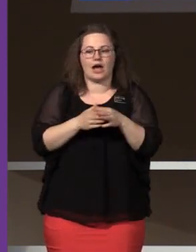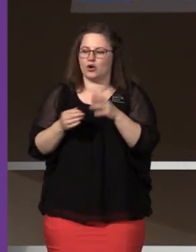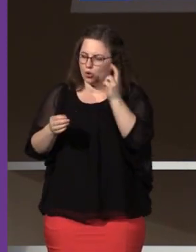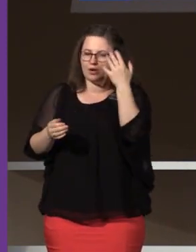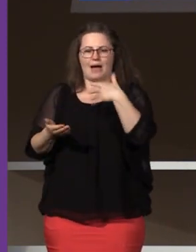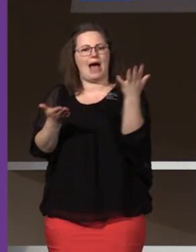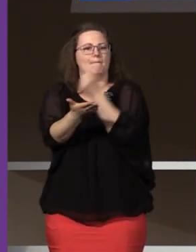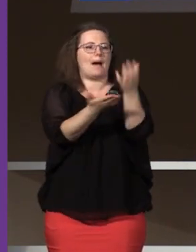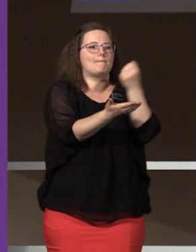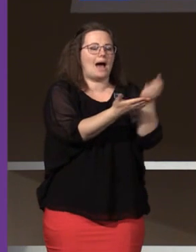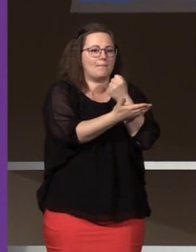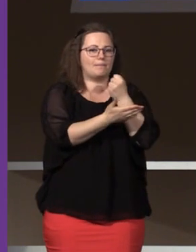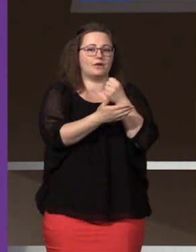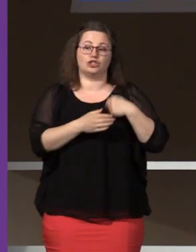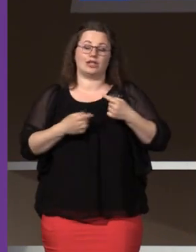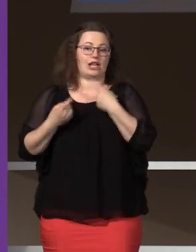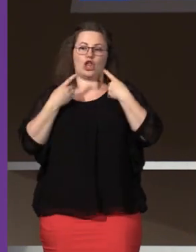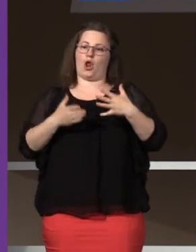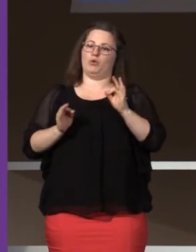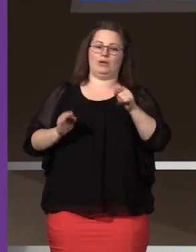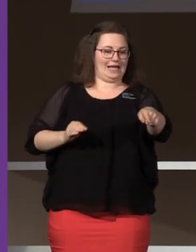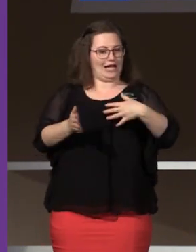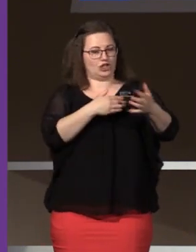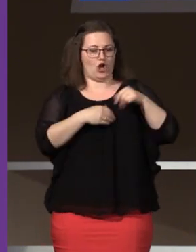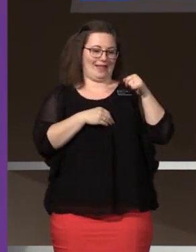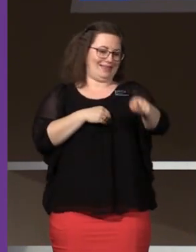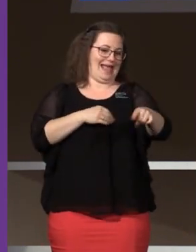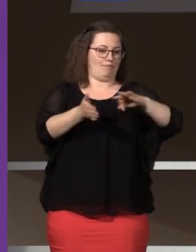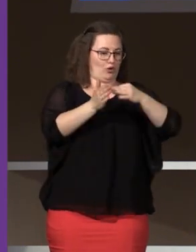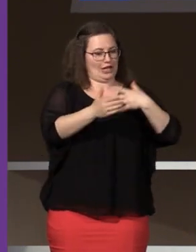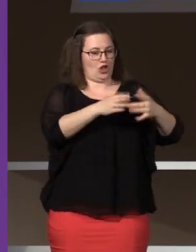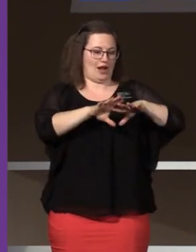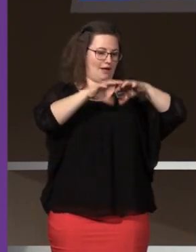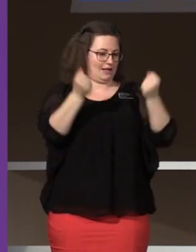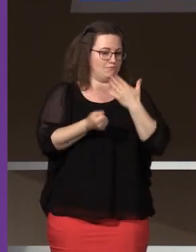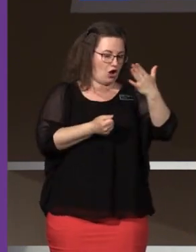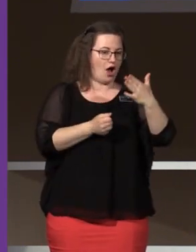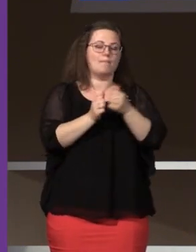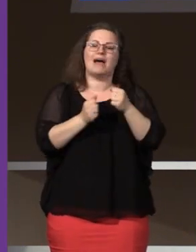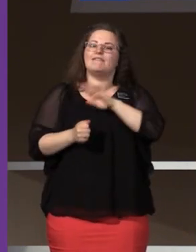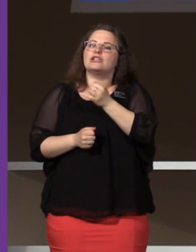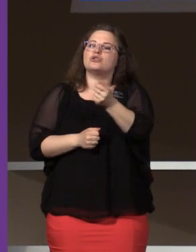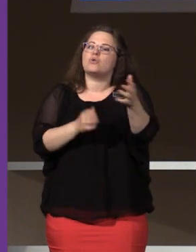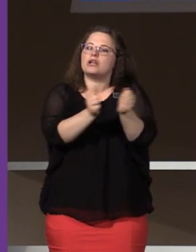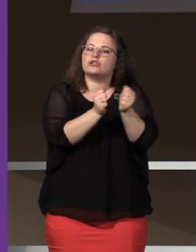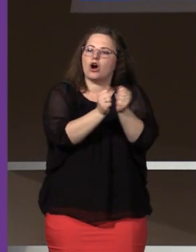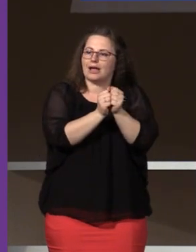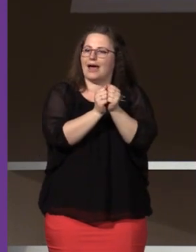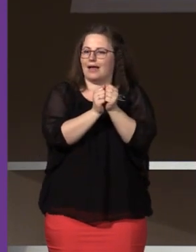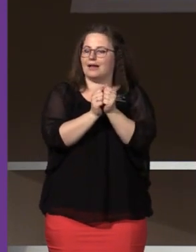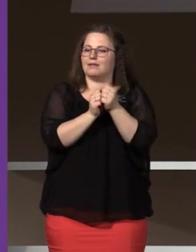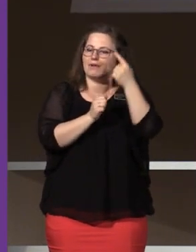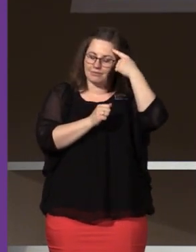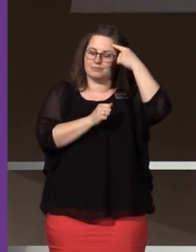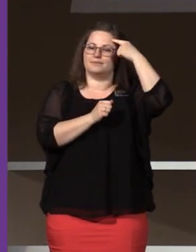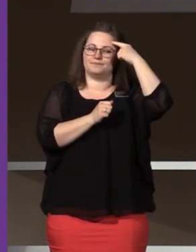going to say what my thoughts are on how you can make a project like that totally inclusive. There are several things that come to mind. But when it comes to your projects,